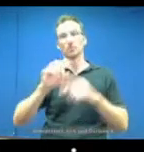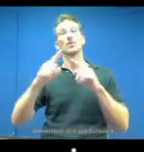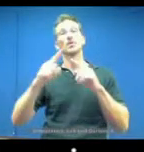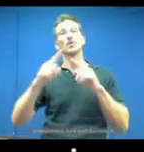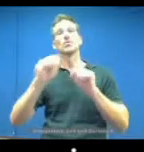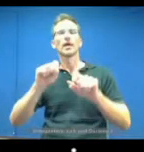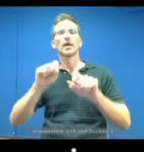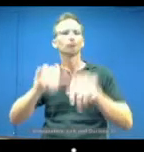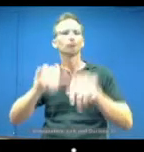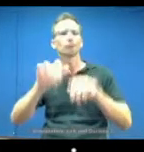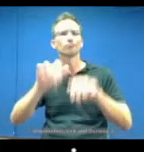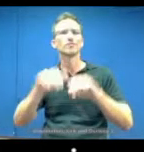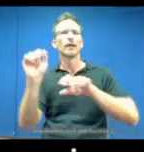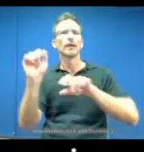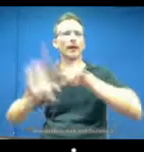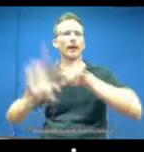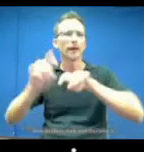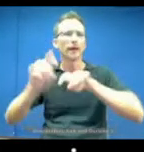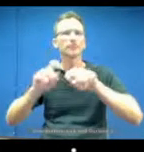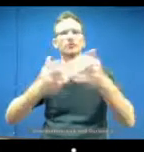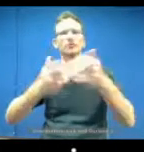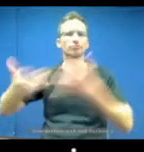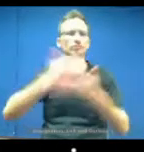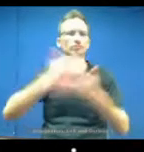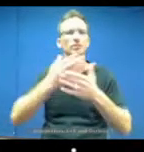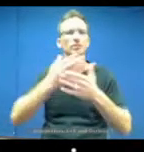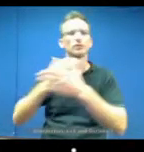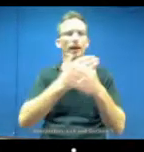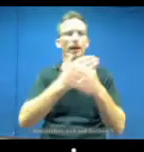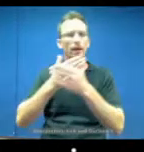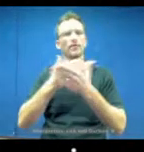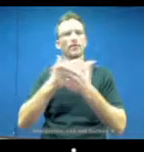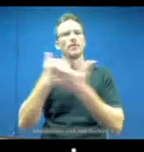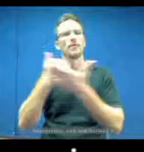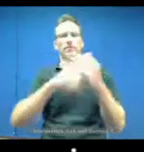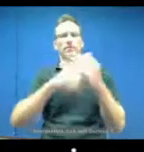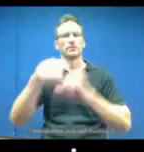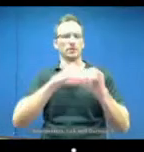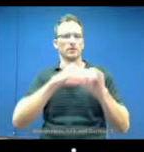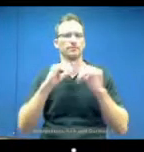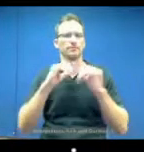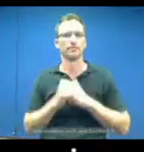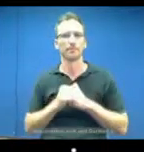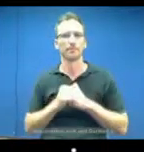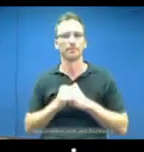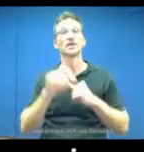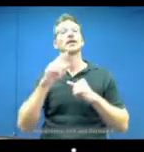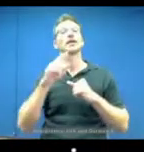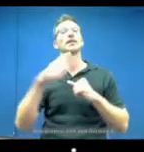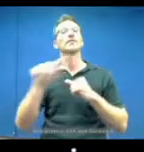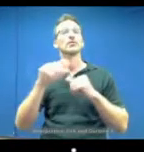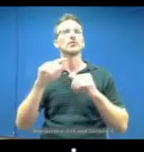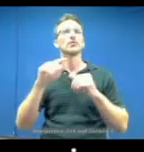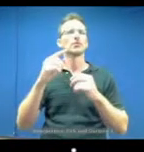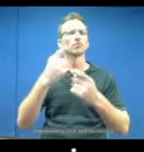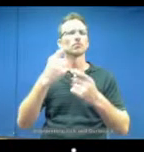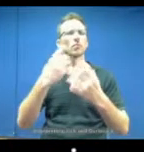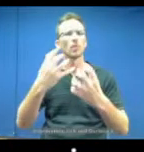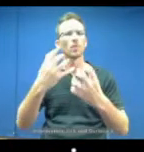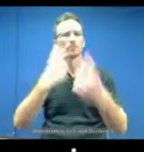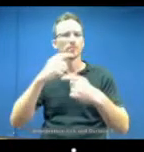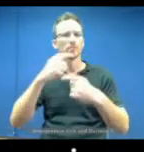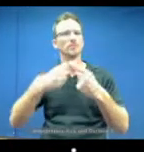with your peers. If you have any questions about upcoming webinars, you may visit the Marie website, or you